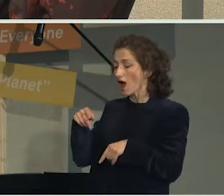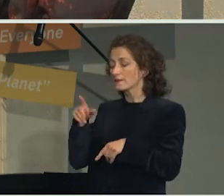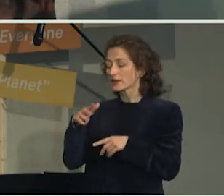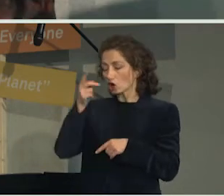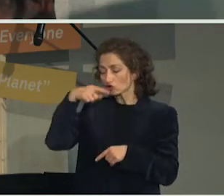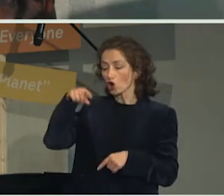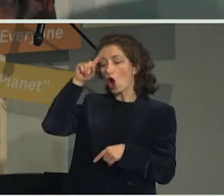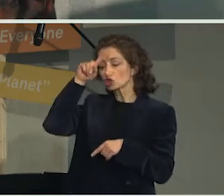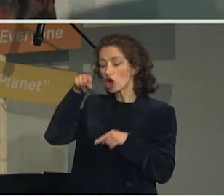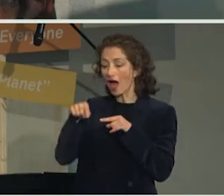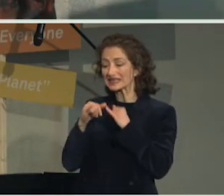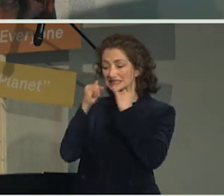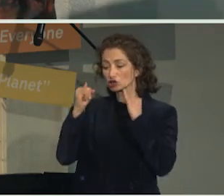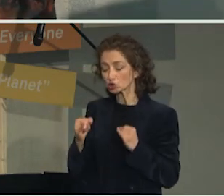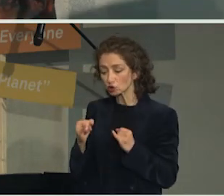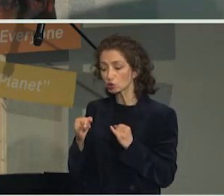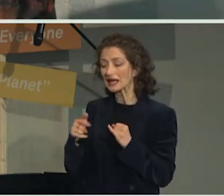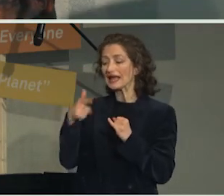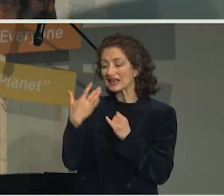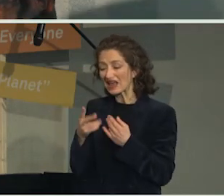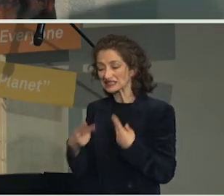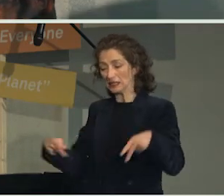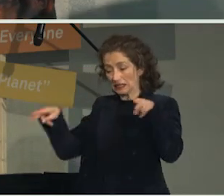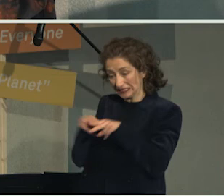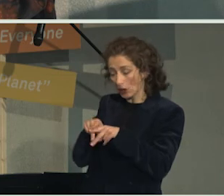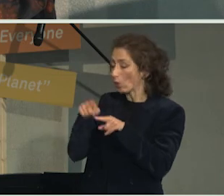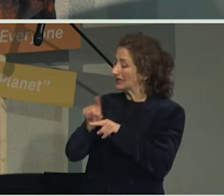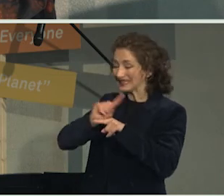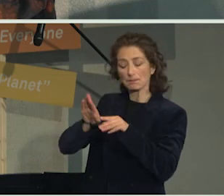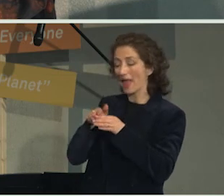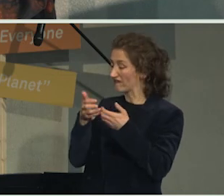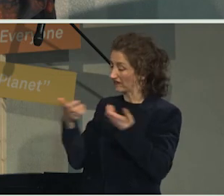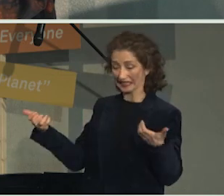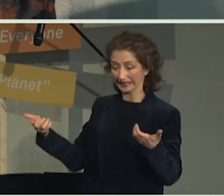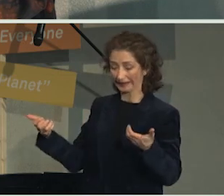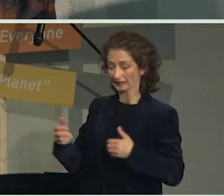Never Divided. Wow. Okay, listen. The